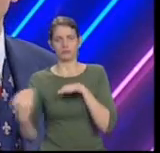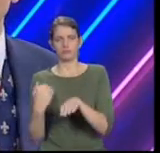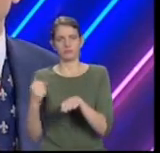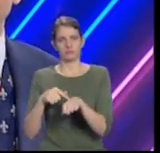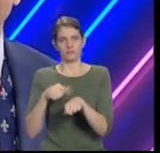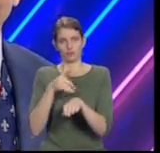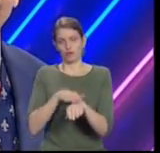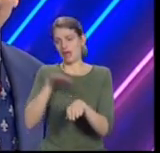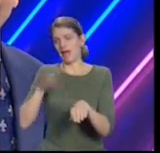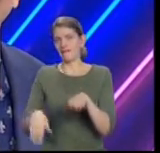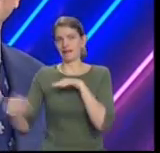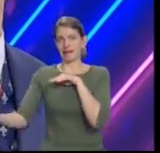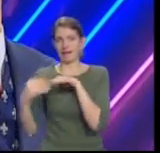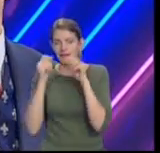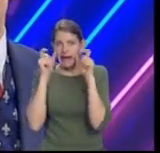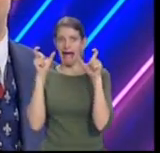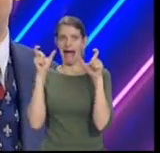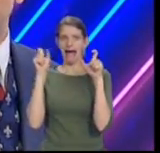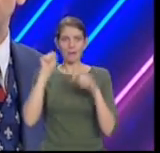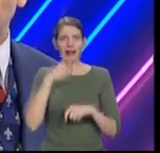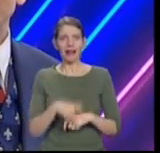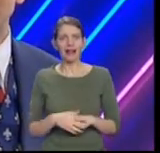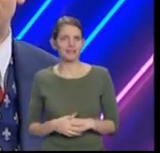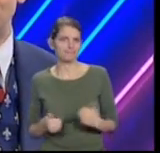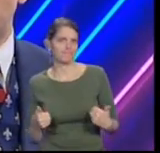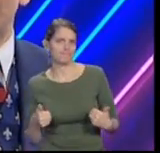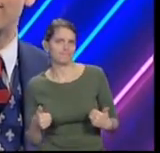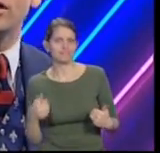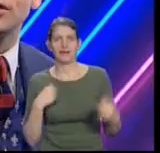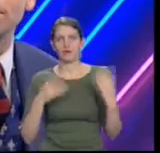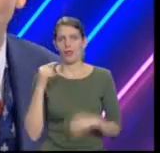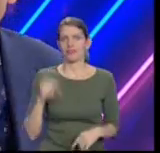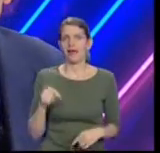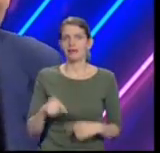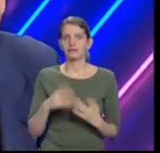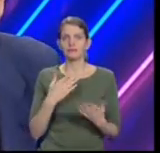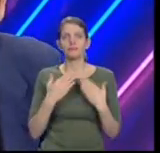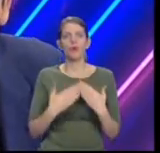I can wait. And I have learnt the more intelligent you are,